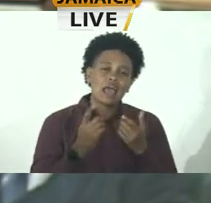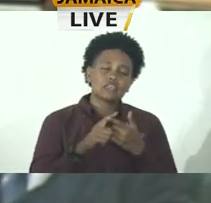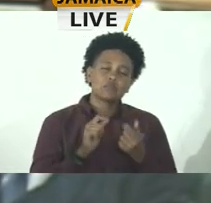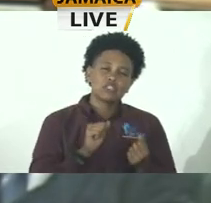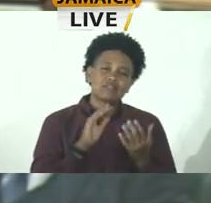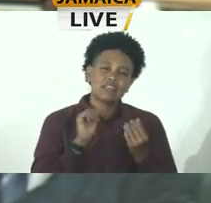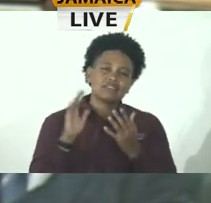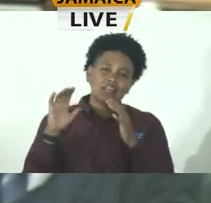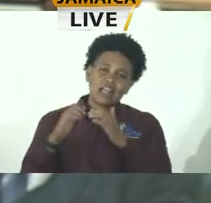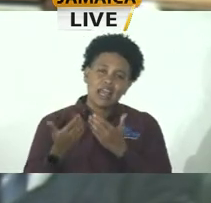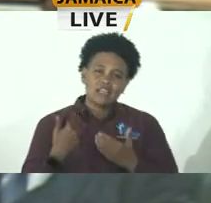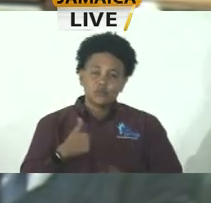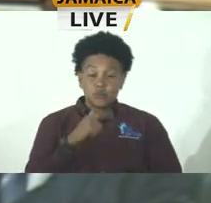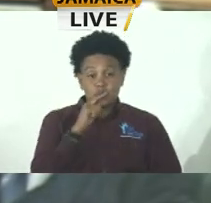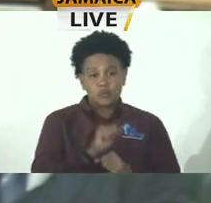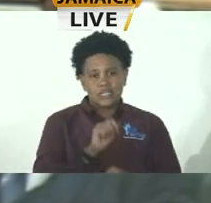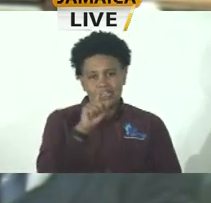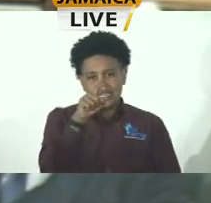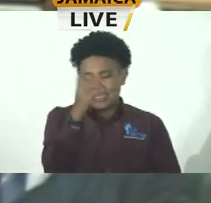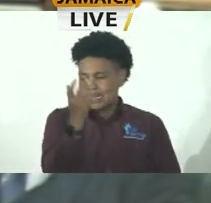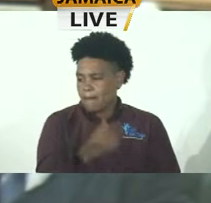classes that we need